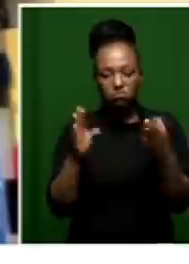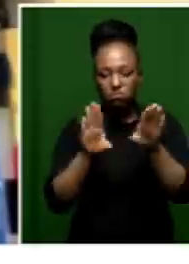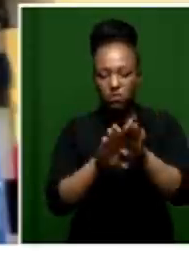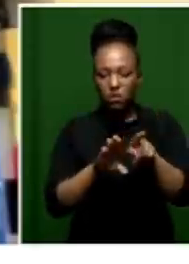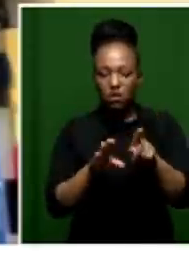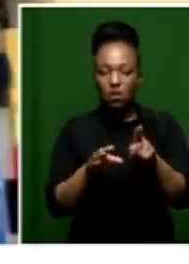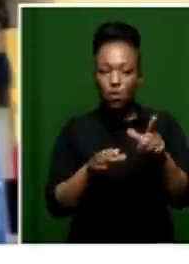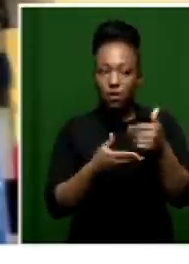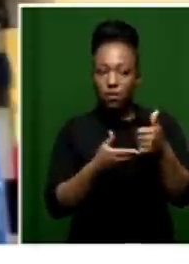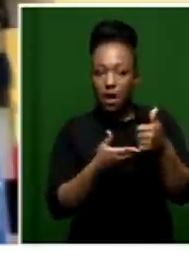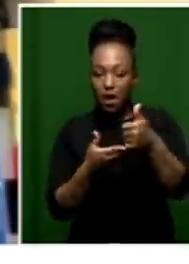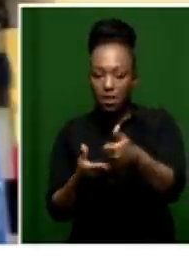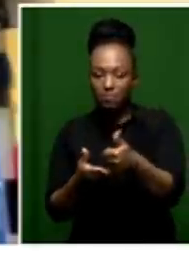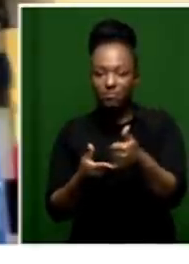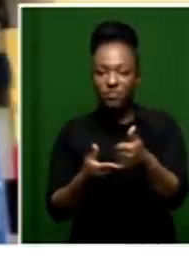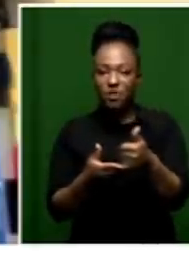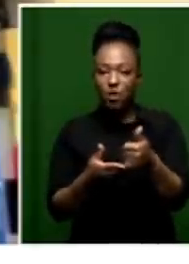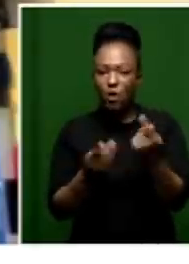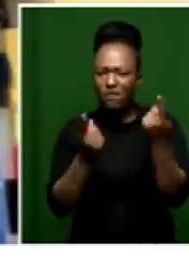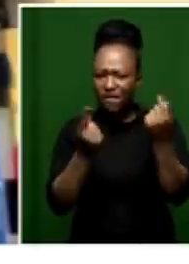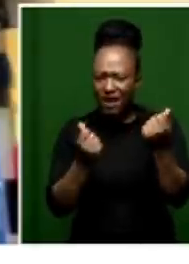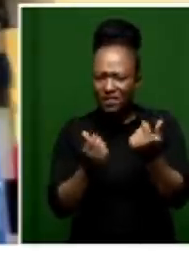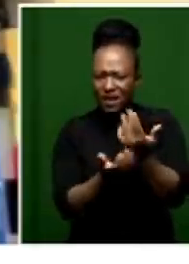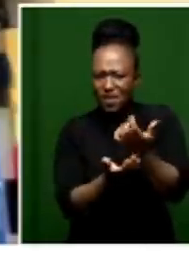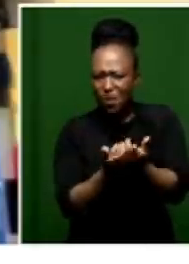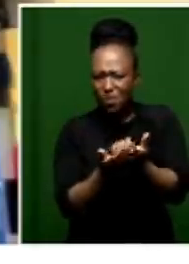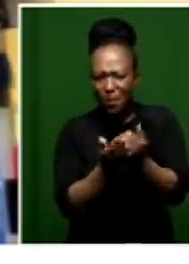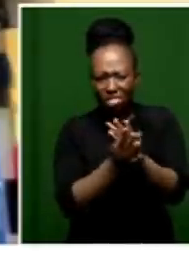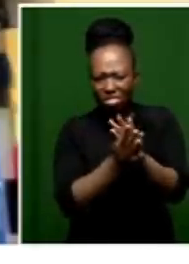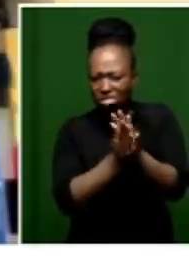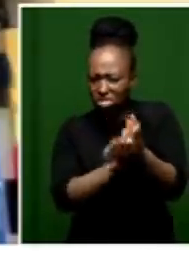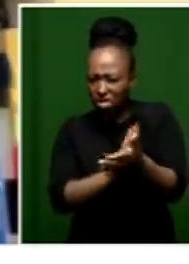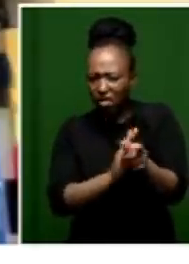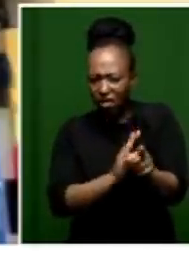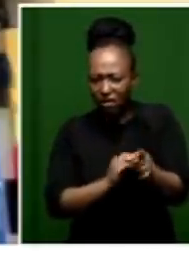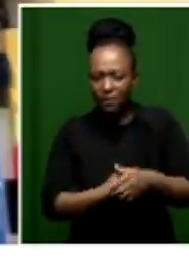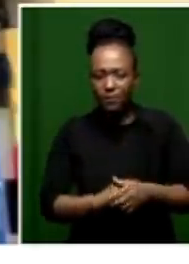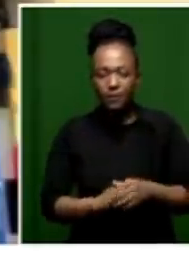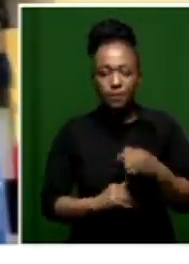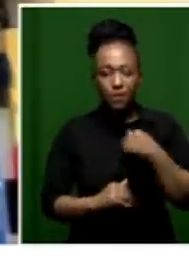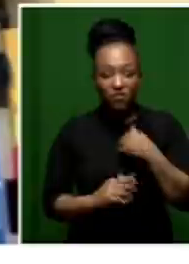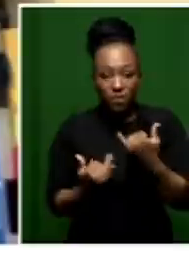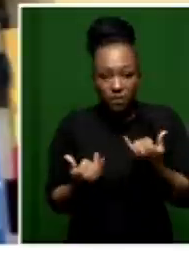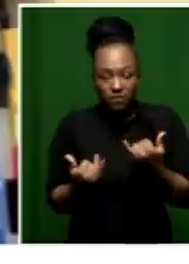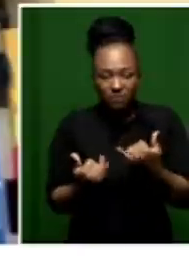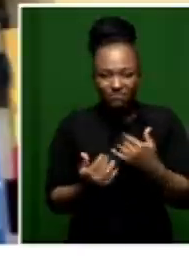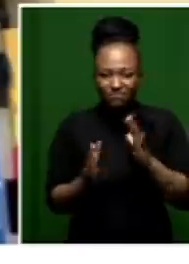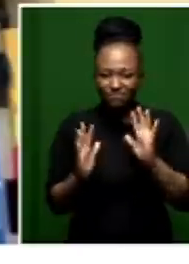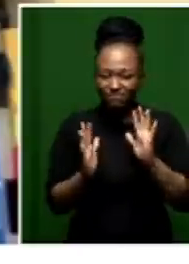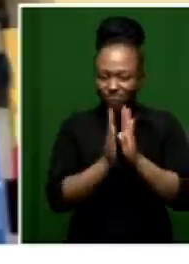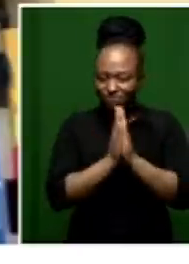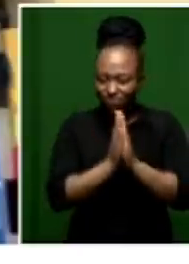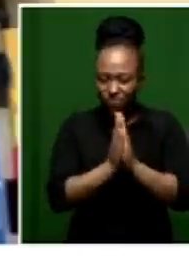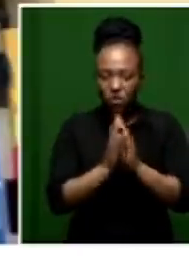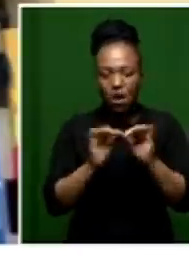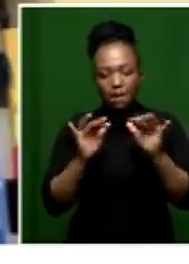cause unnecessarily financial damage to the population. So at the moment, I really would really just plea for the